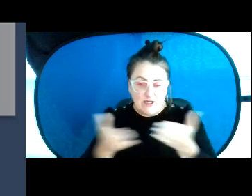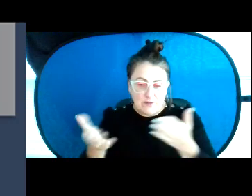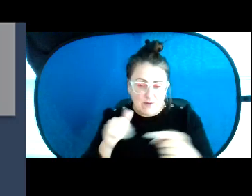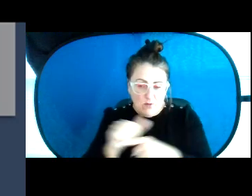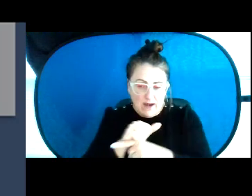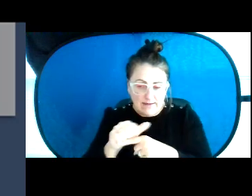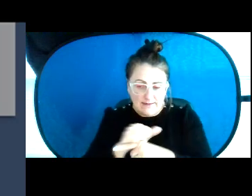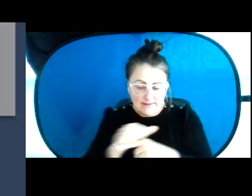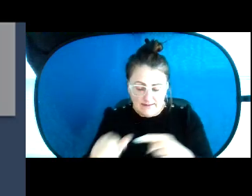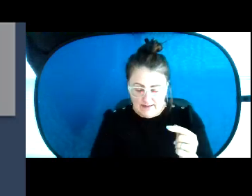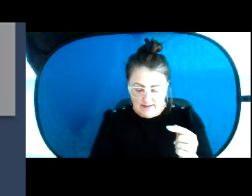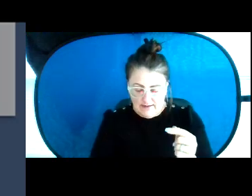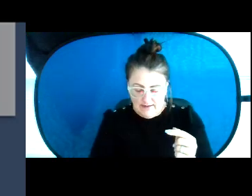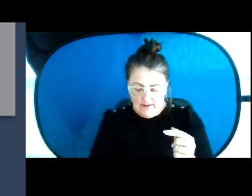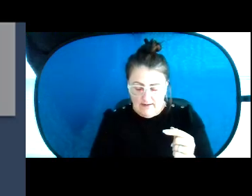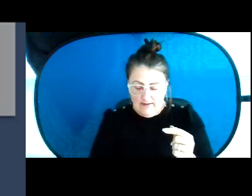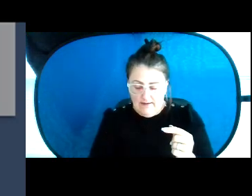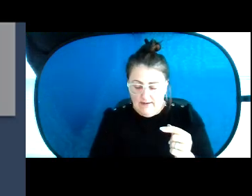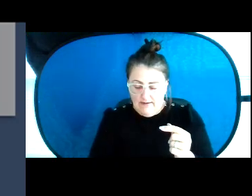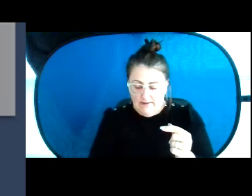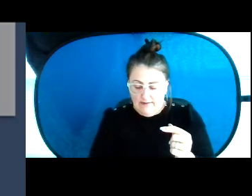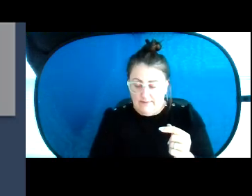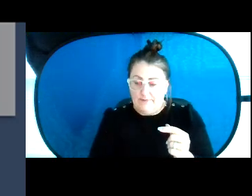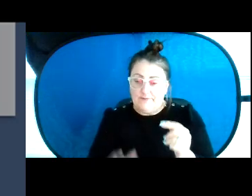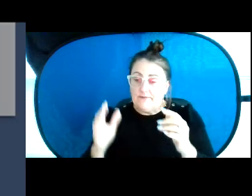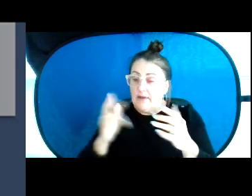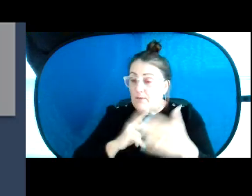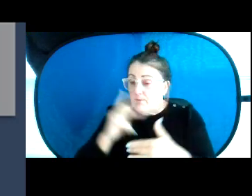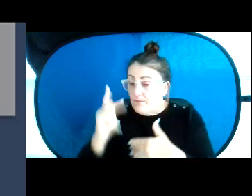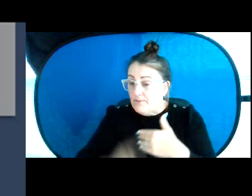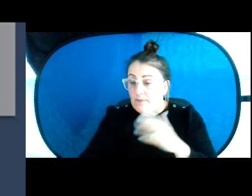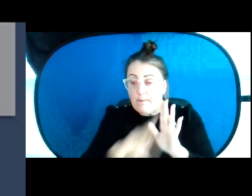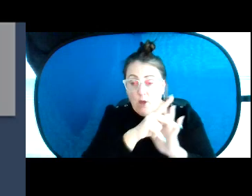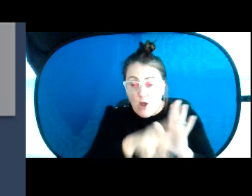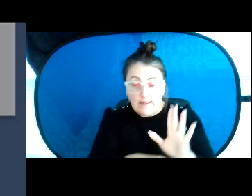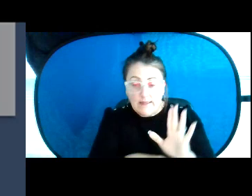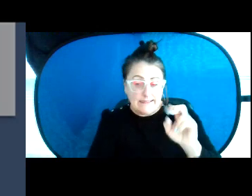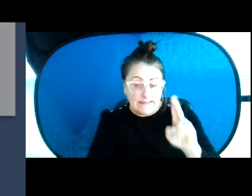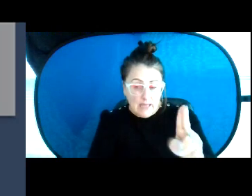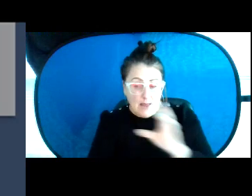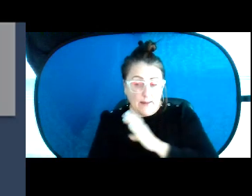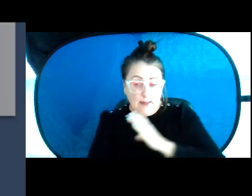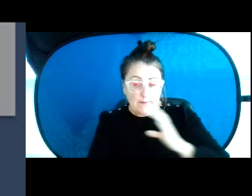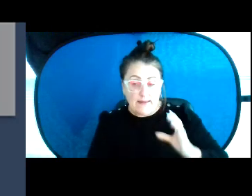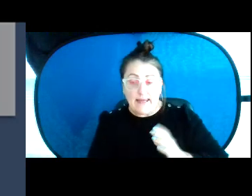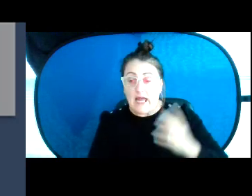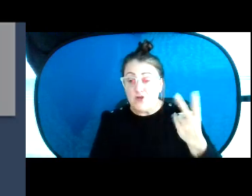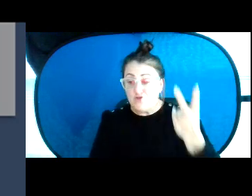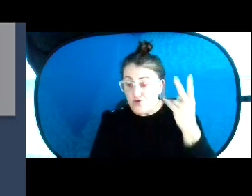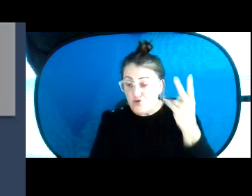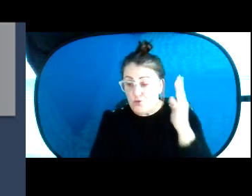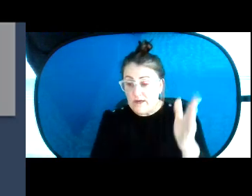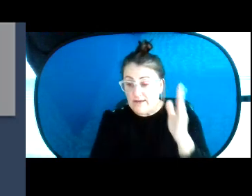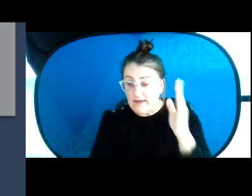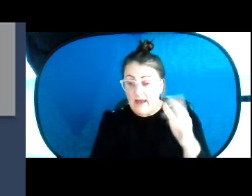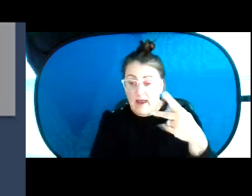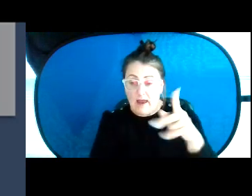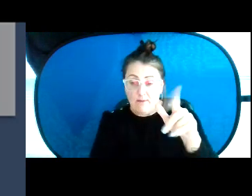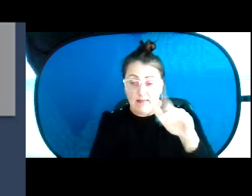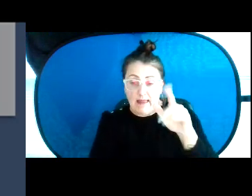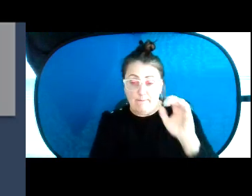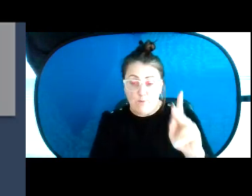department. The Community Engagement Policies and Practices Subcommittee received 2 presentations on the playbook, and